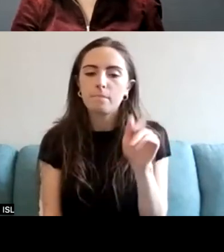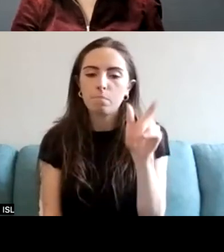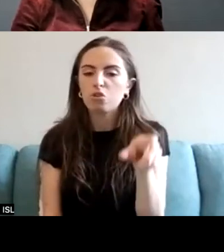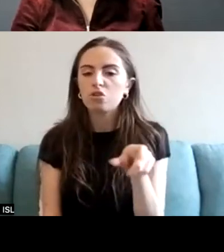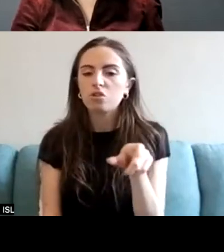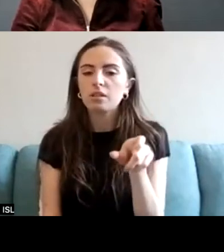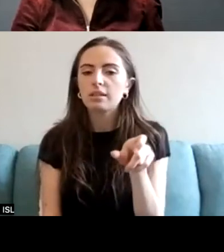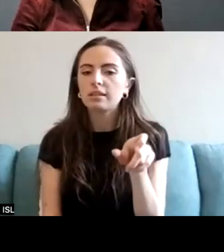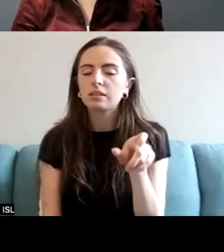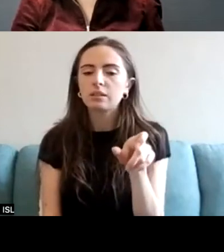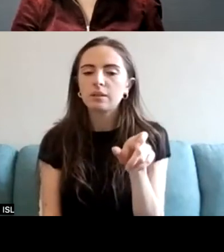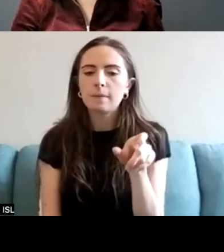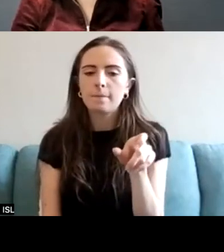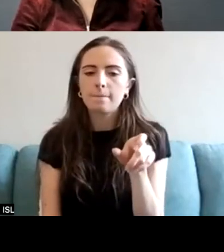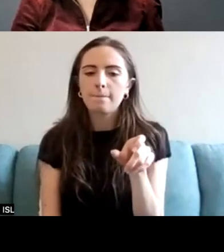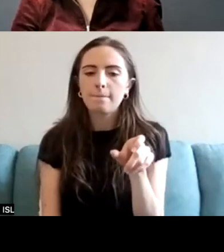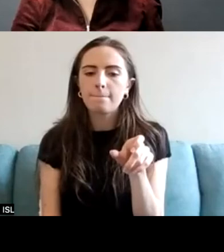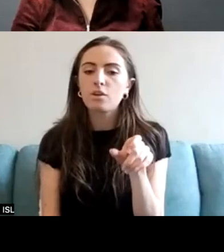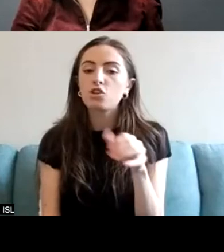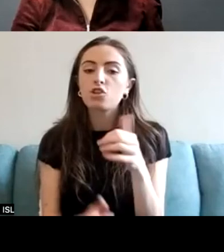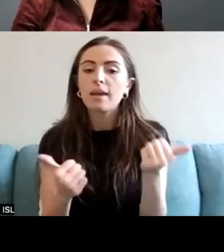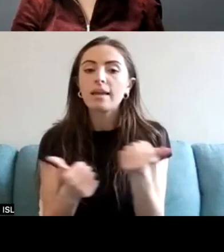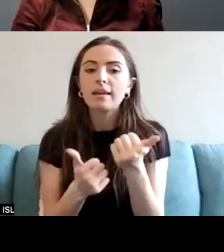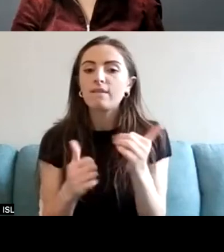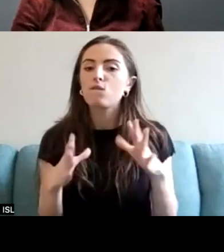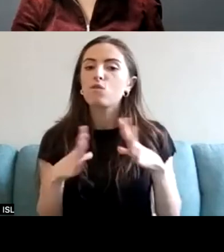suggested free caption providers?